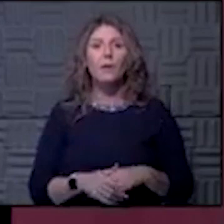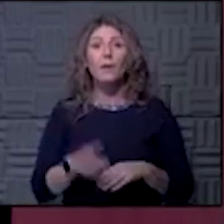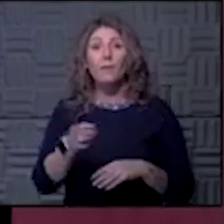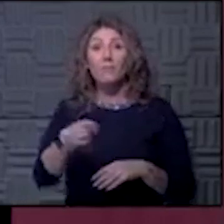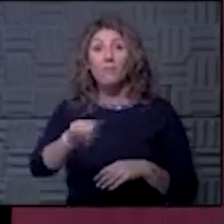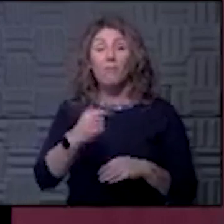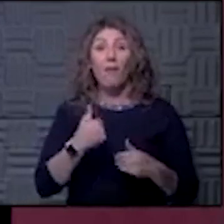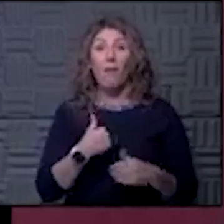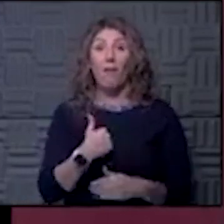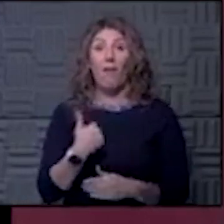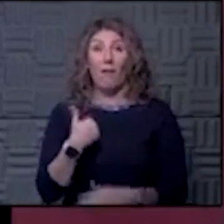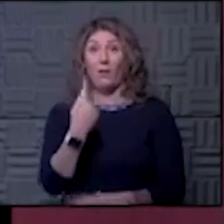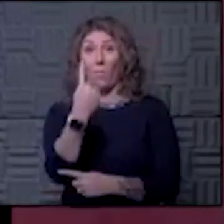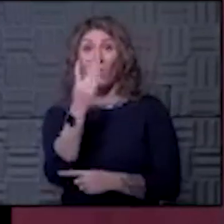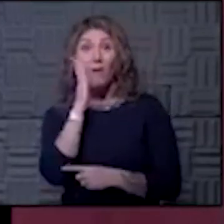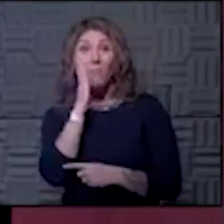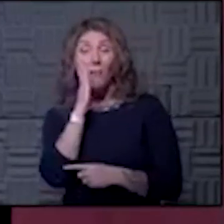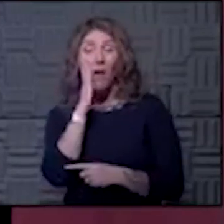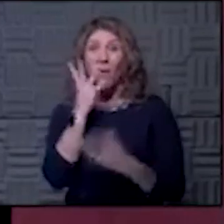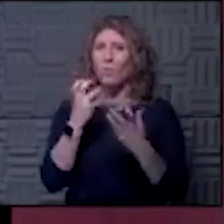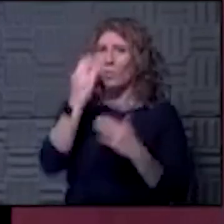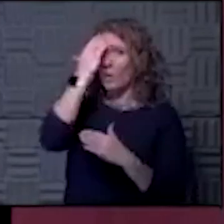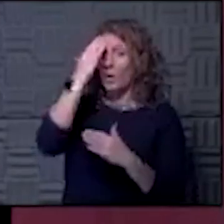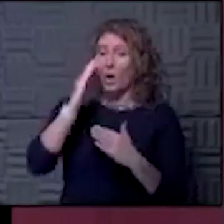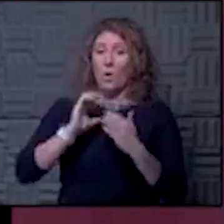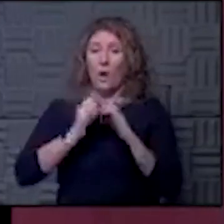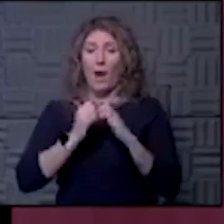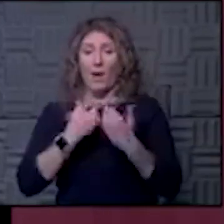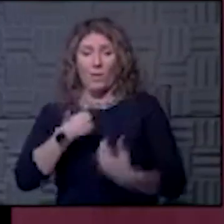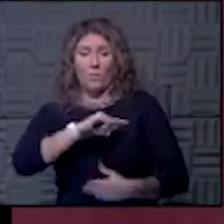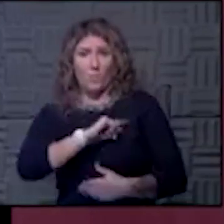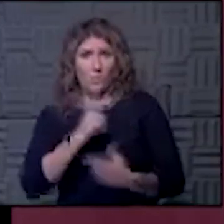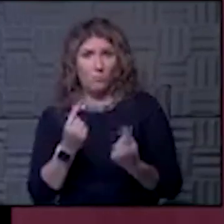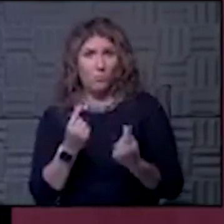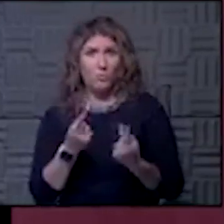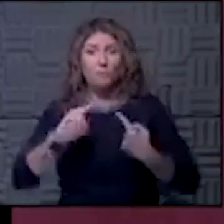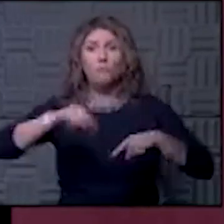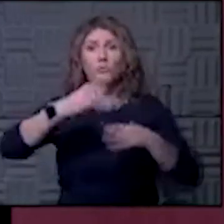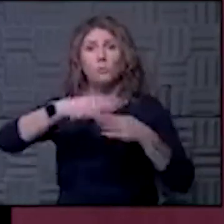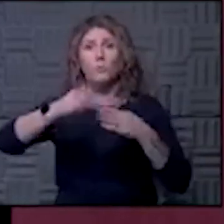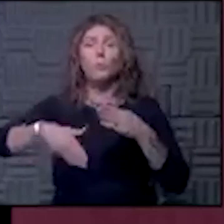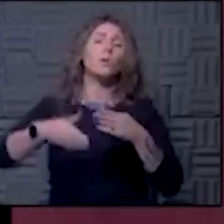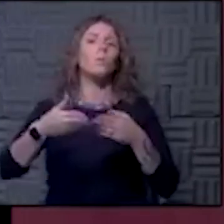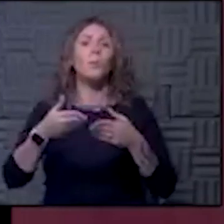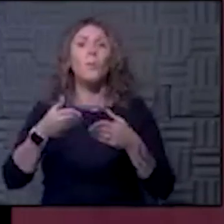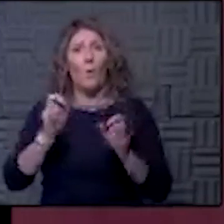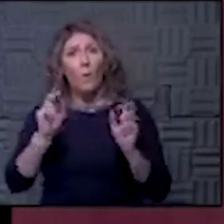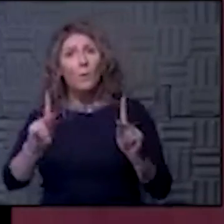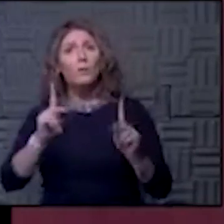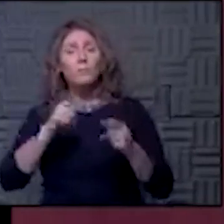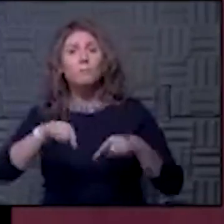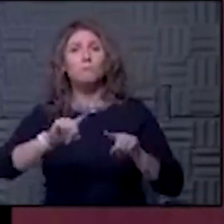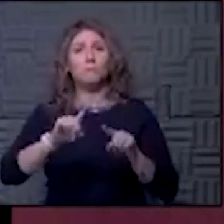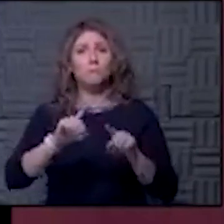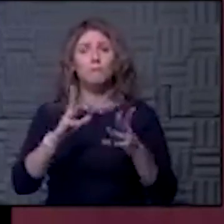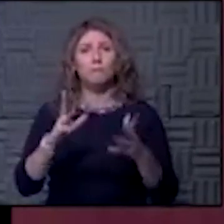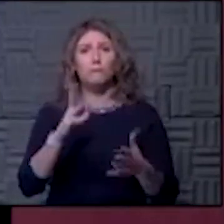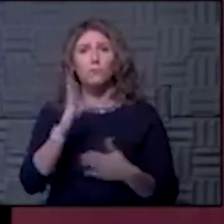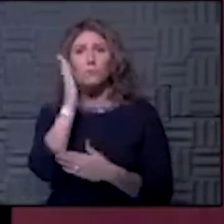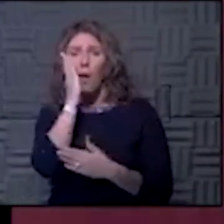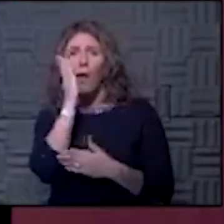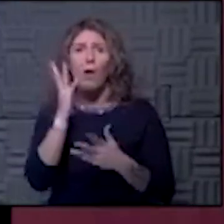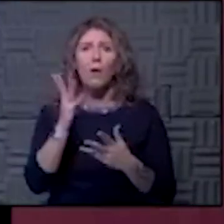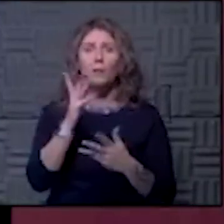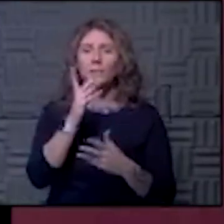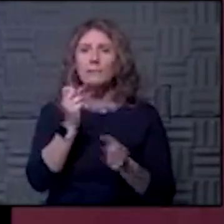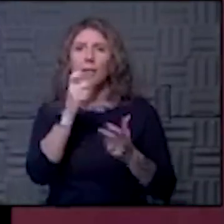one bed, and they want to know, how are we doing? Hawk, I over the weekend we were okay on beds because there weren't as many surgeries